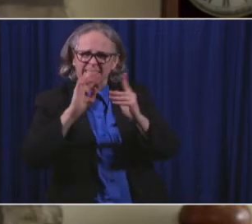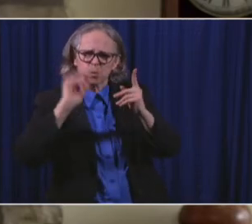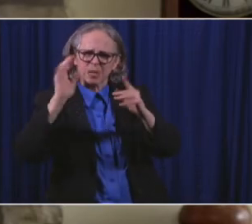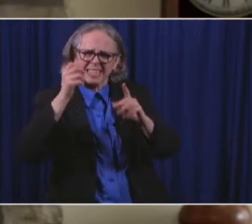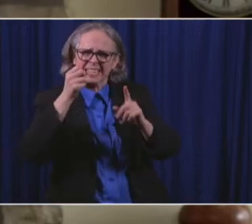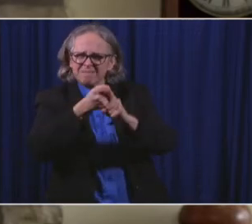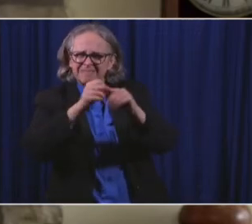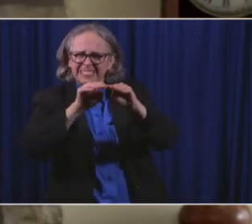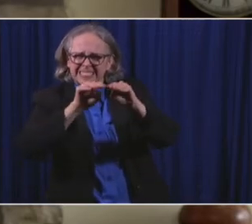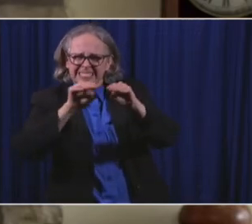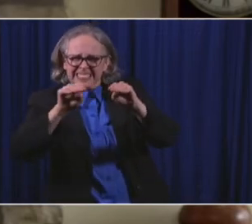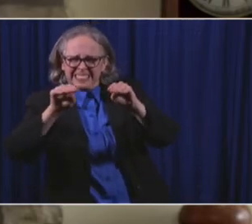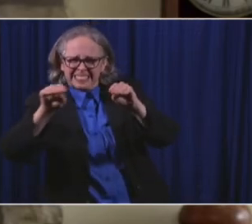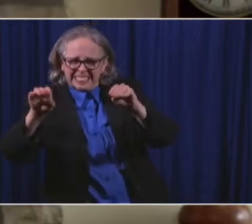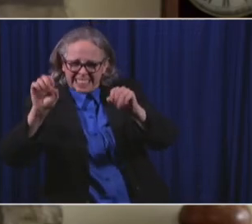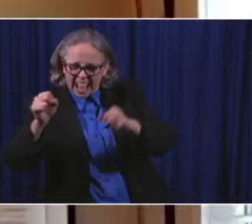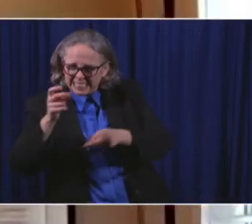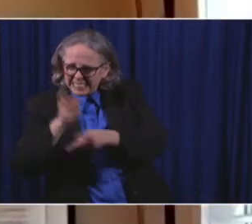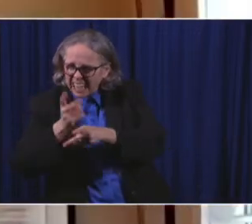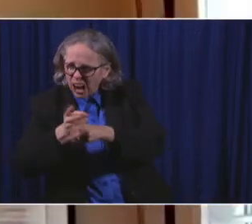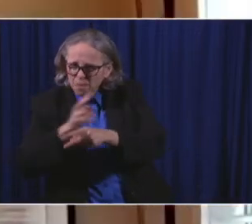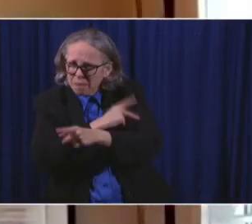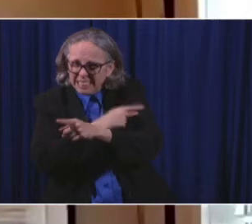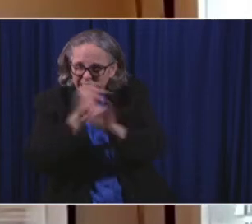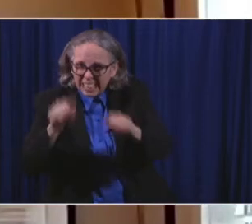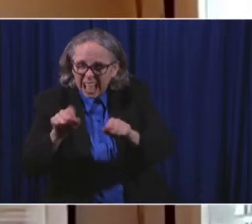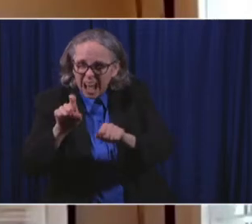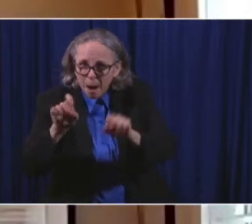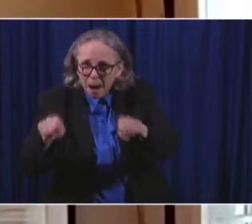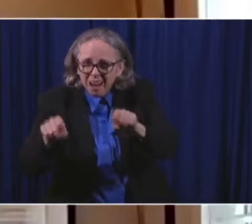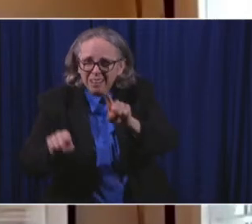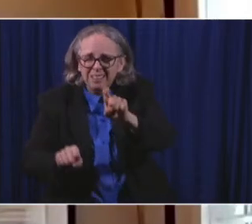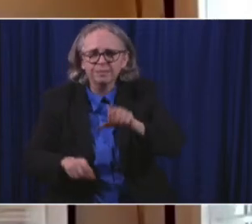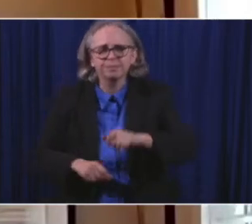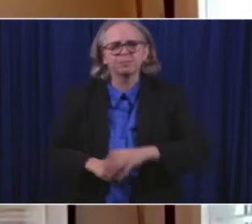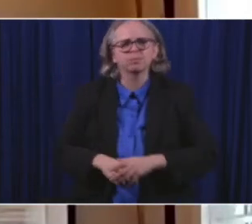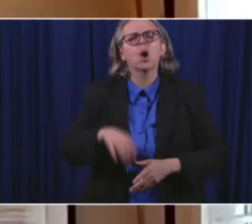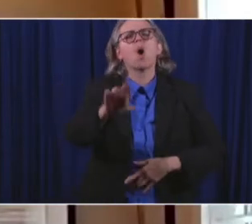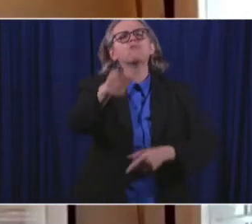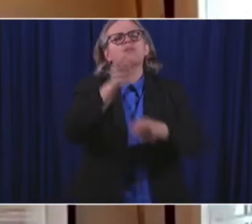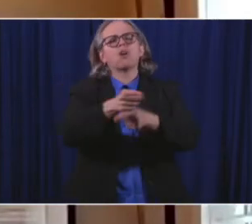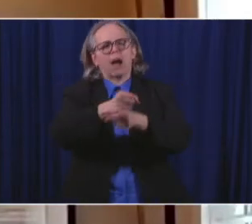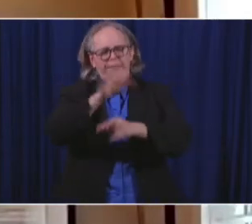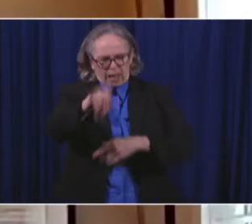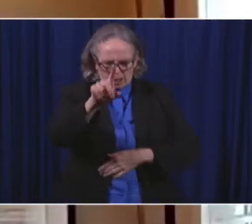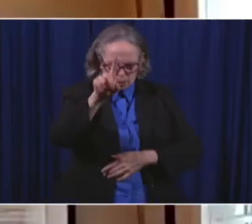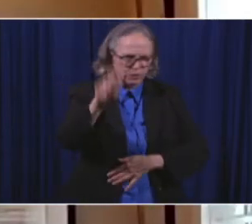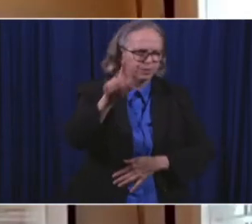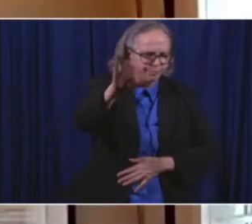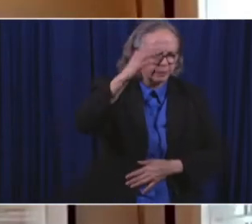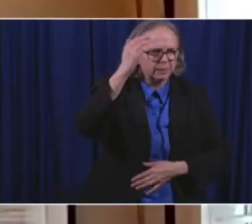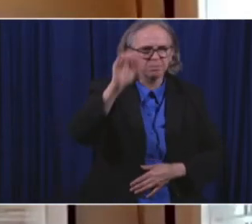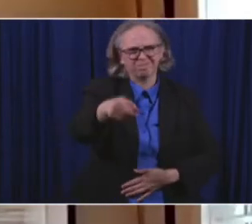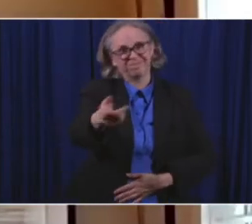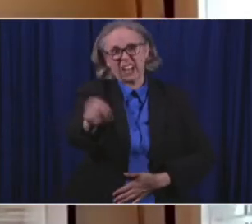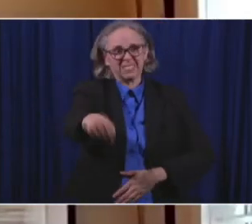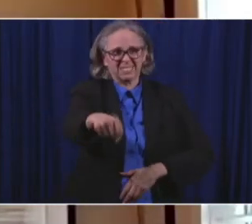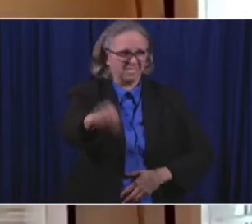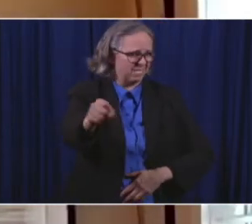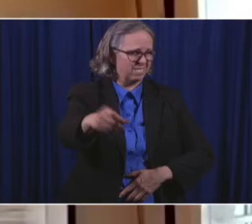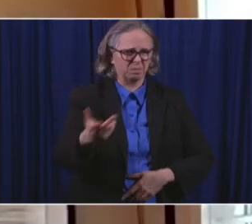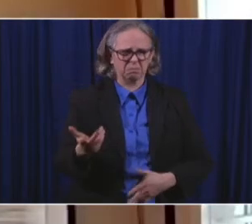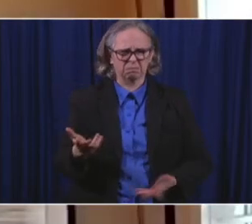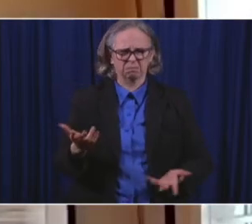Can we sustain that? Well, that some of that is already evident in our hospitals. I think one of the first things